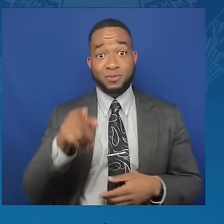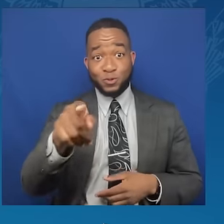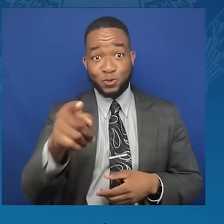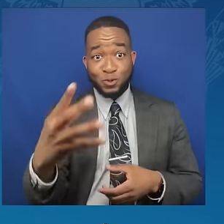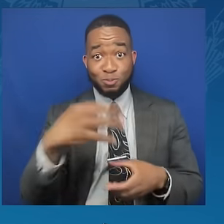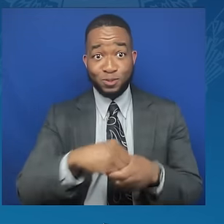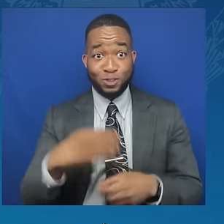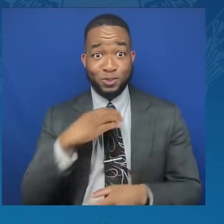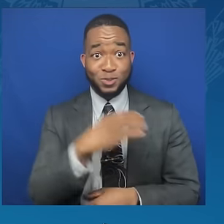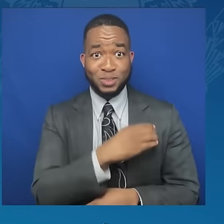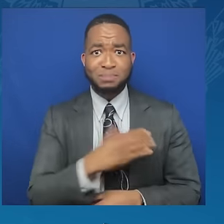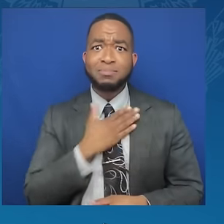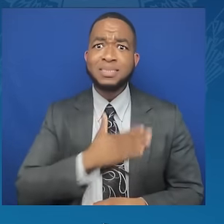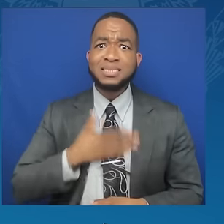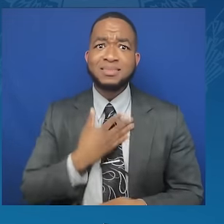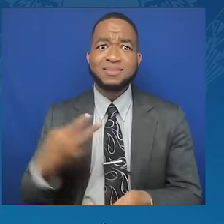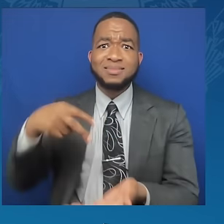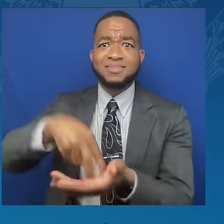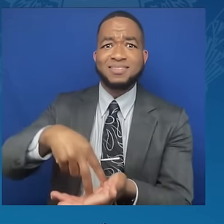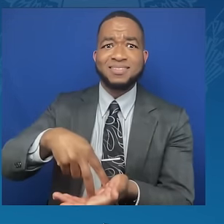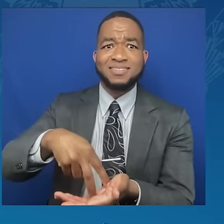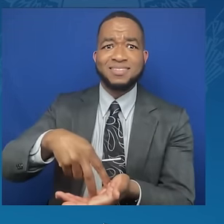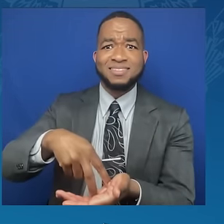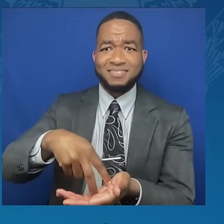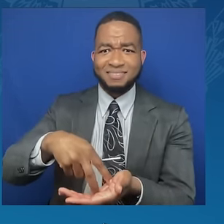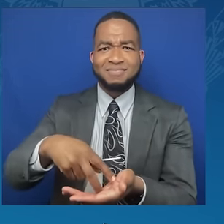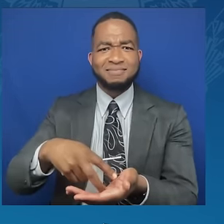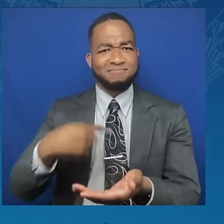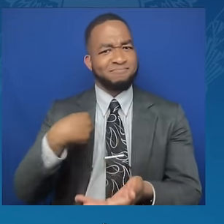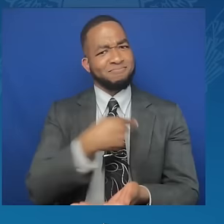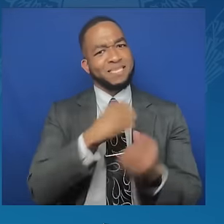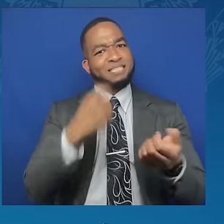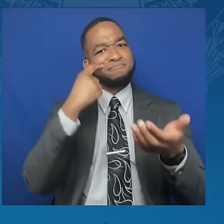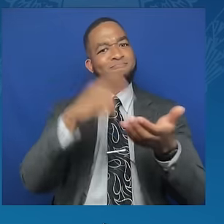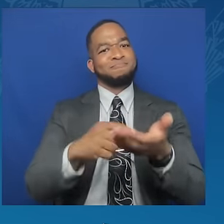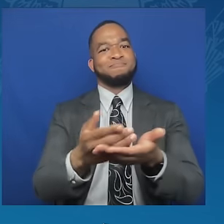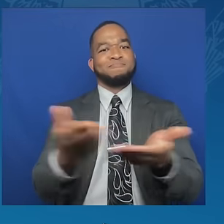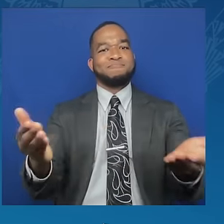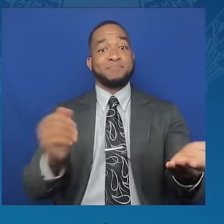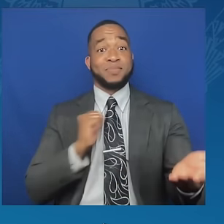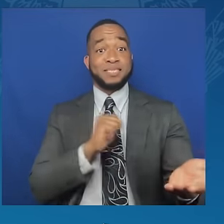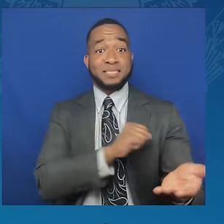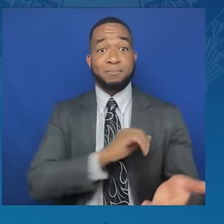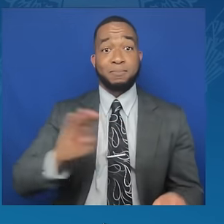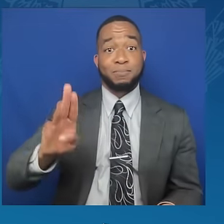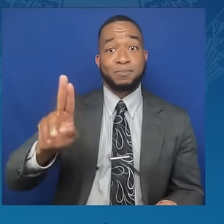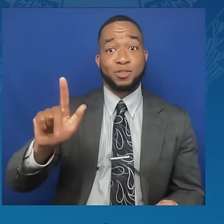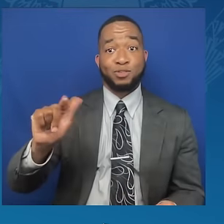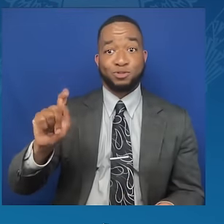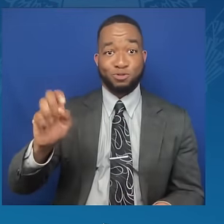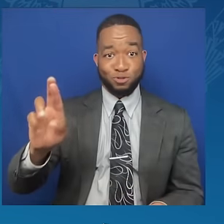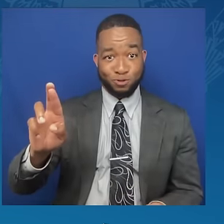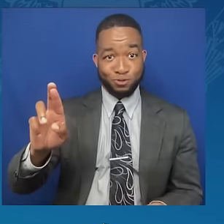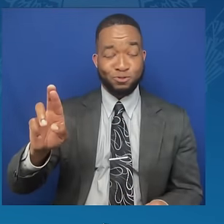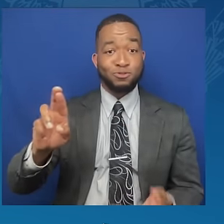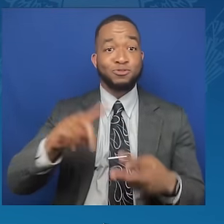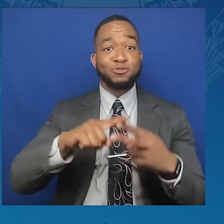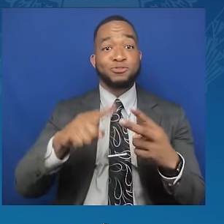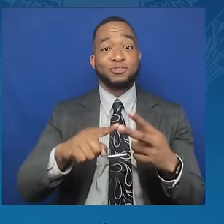have with us Senator Butler, CBC Chair Stephen Horsford, Congressman Joe